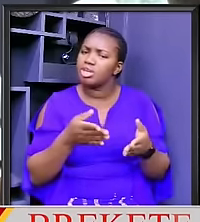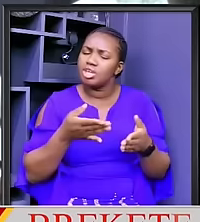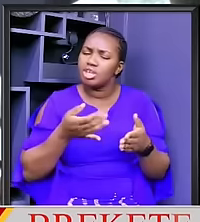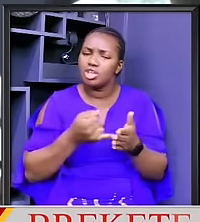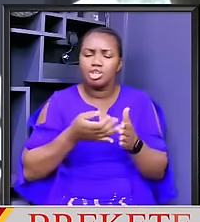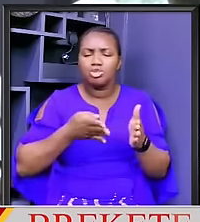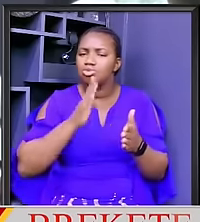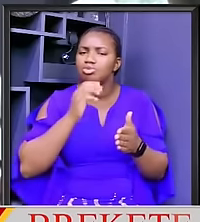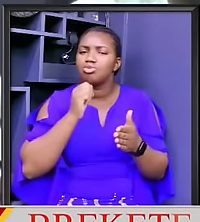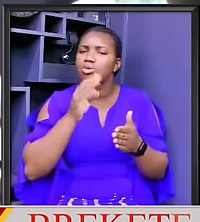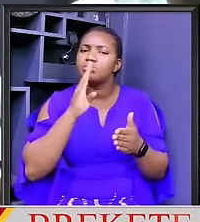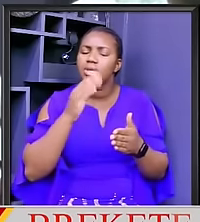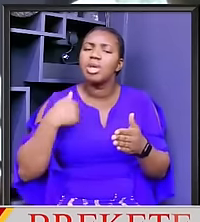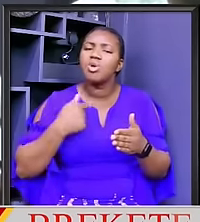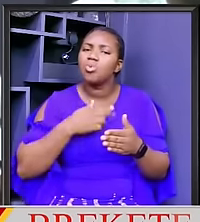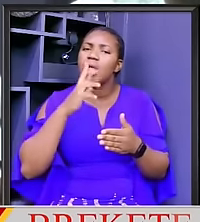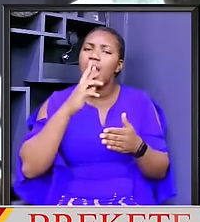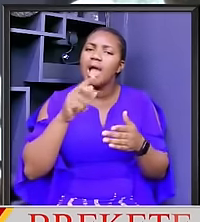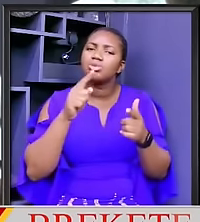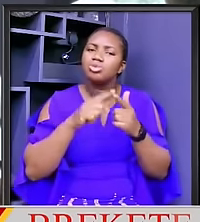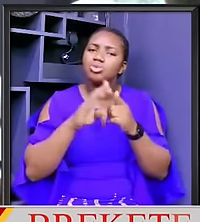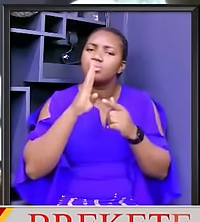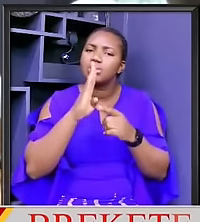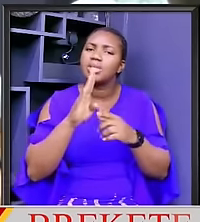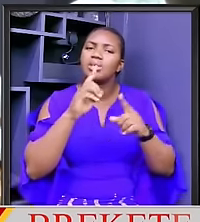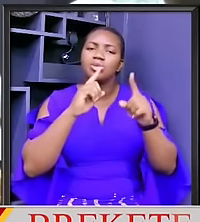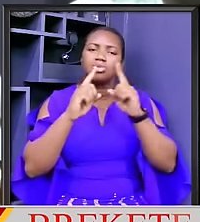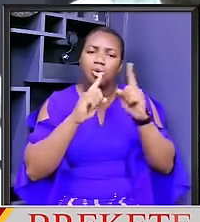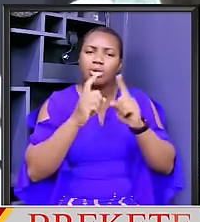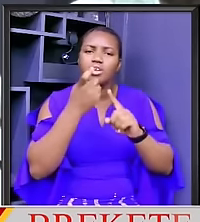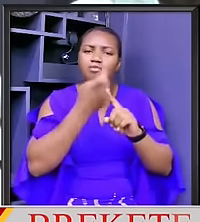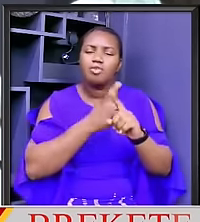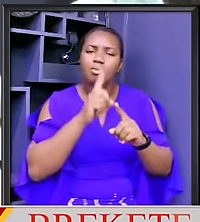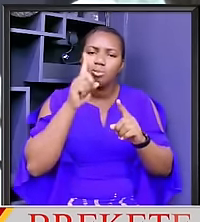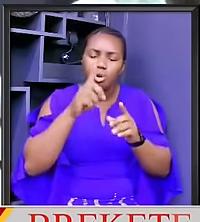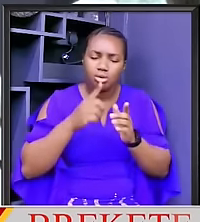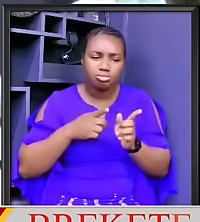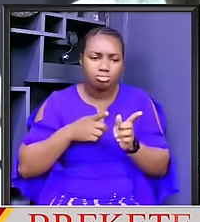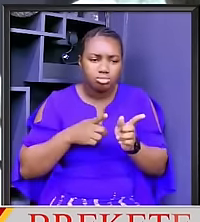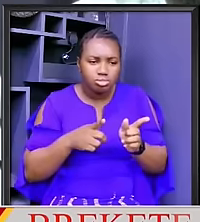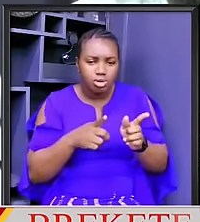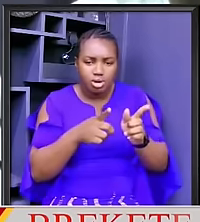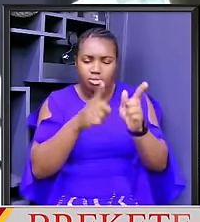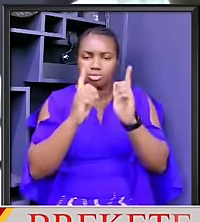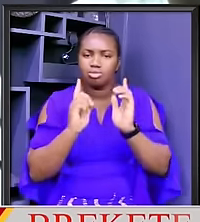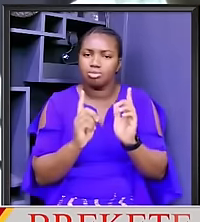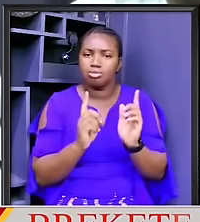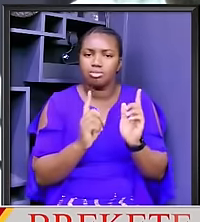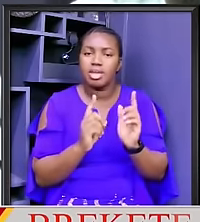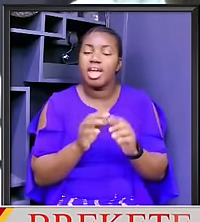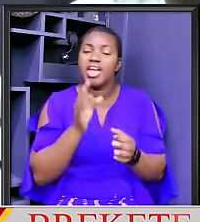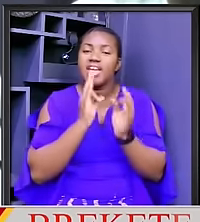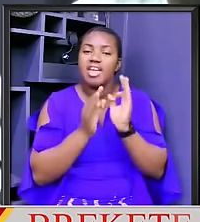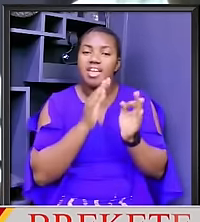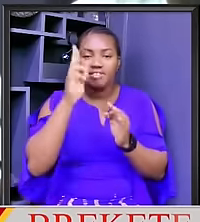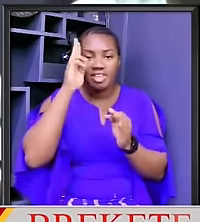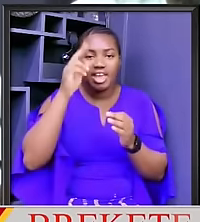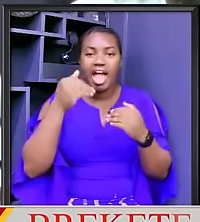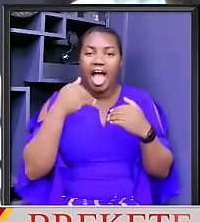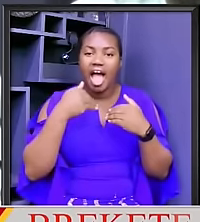supposed be we are supposed to be talking from one direction. If to say you get